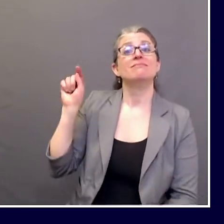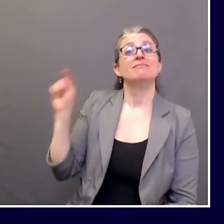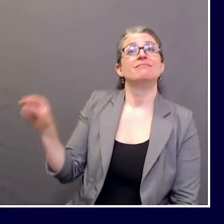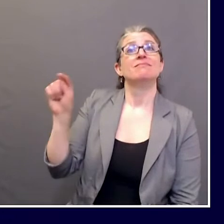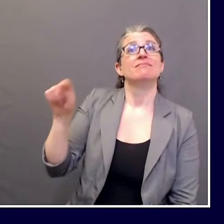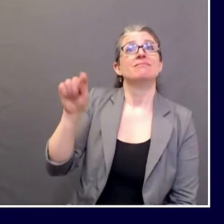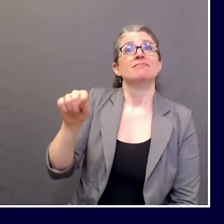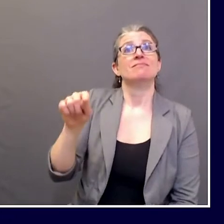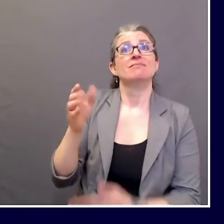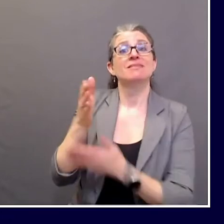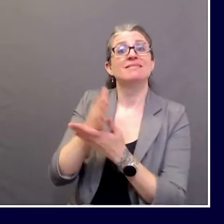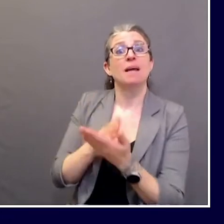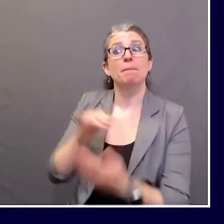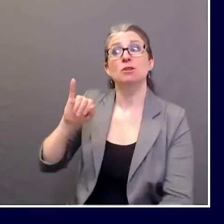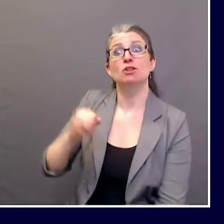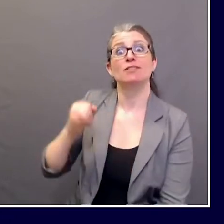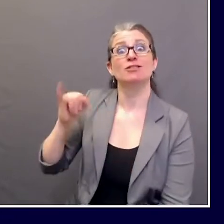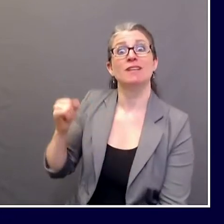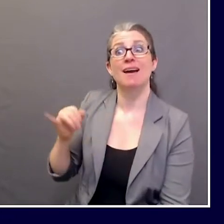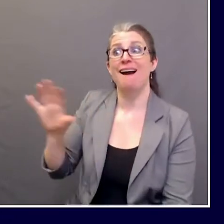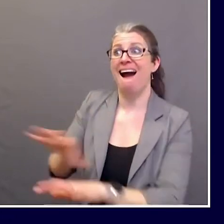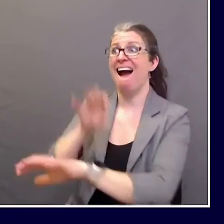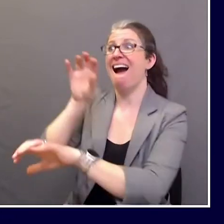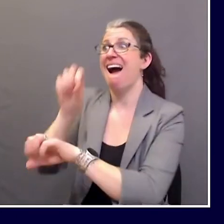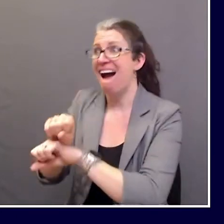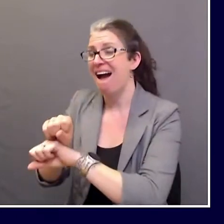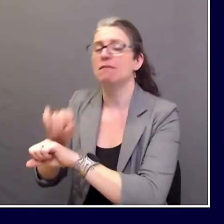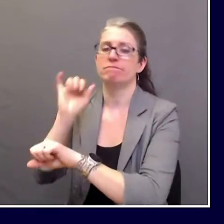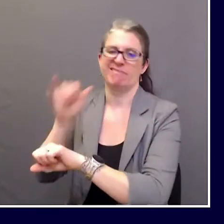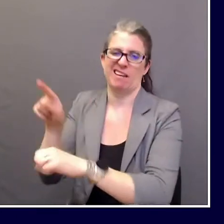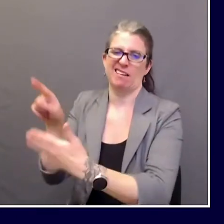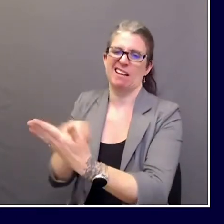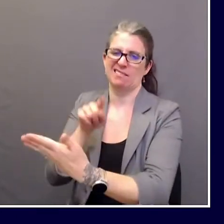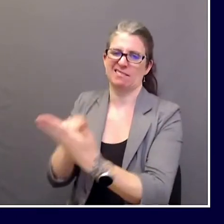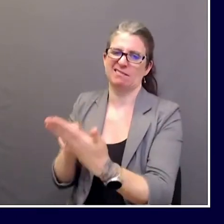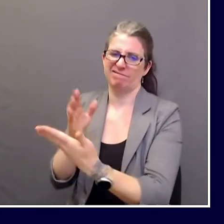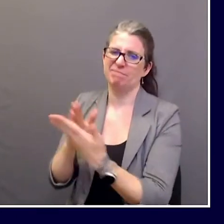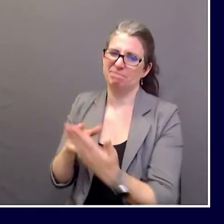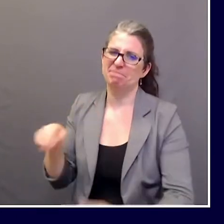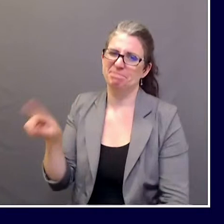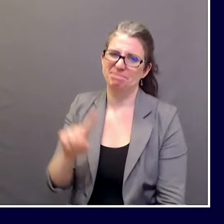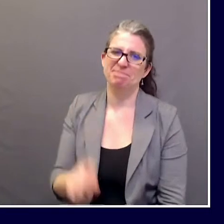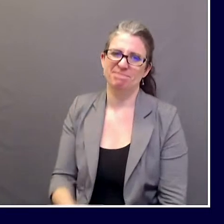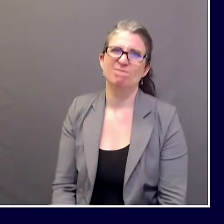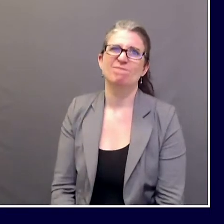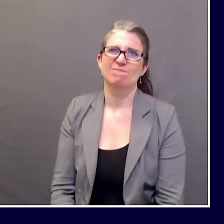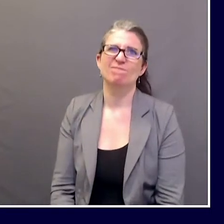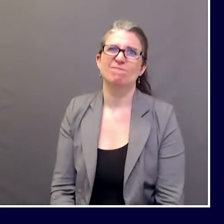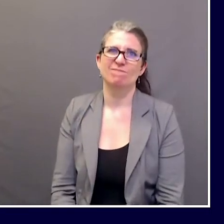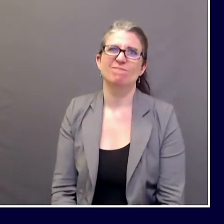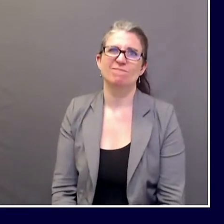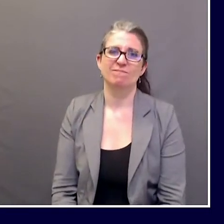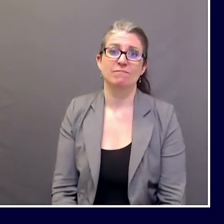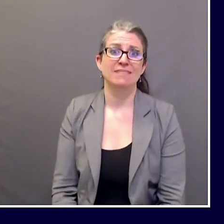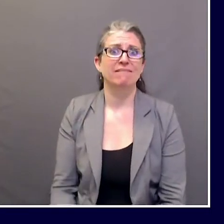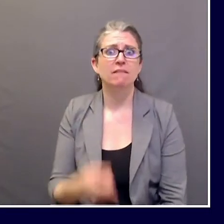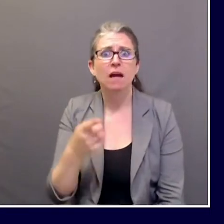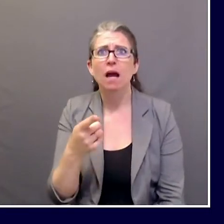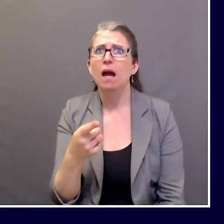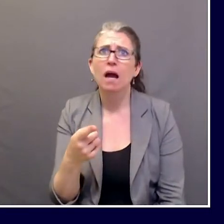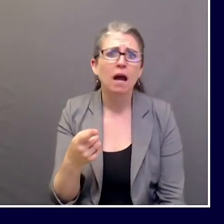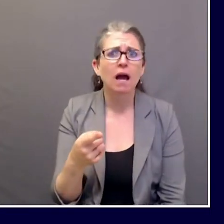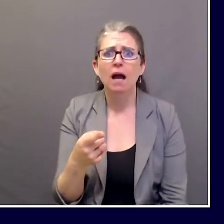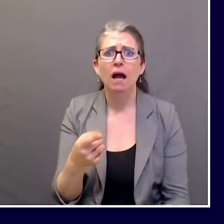able to find an alternative. And we urge those individuals to go to our website, call